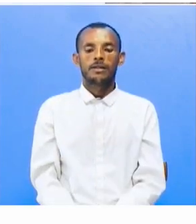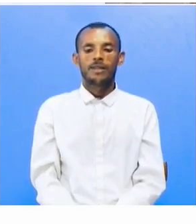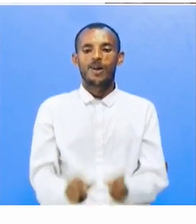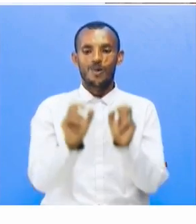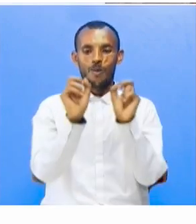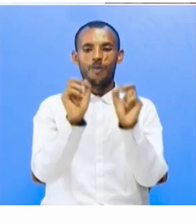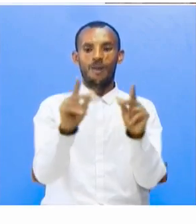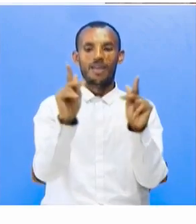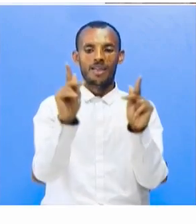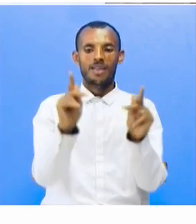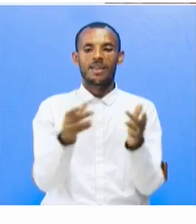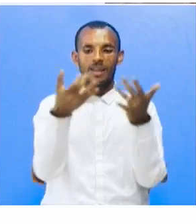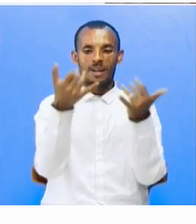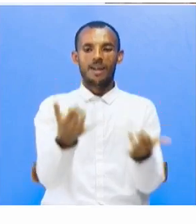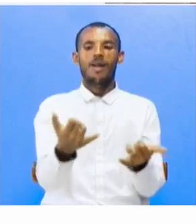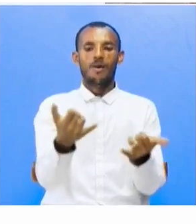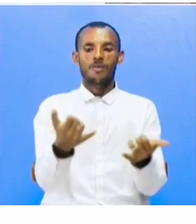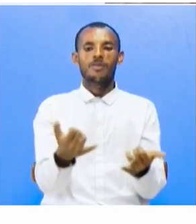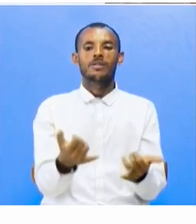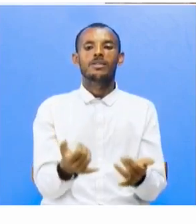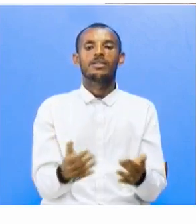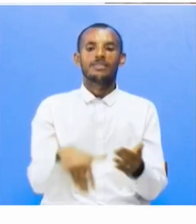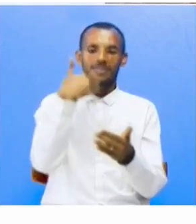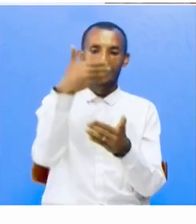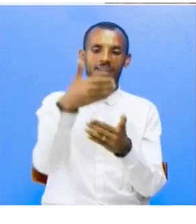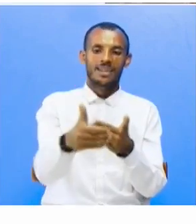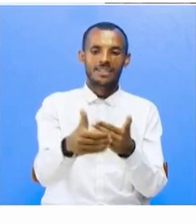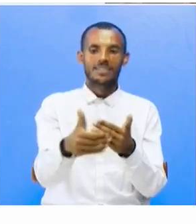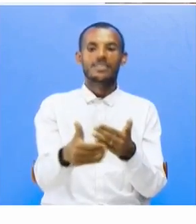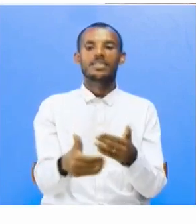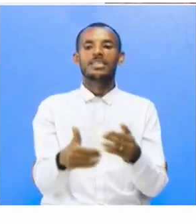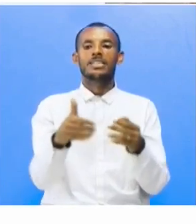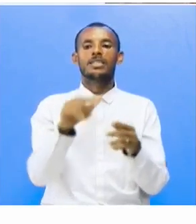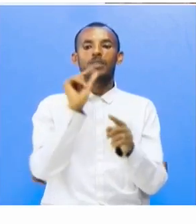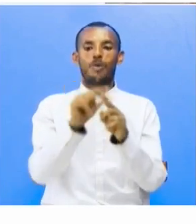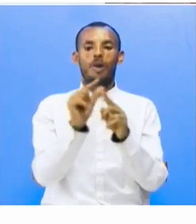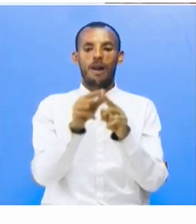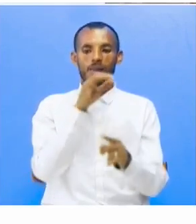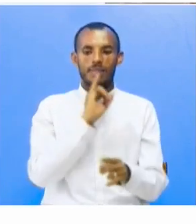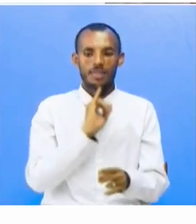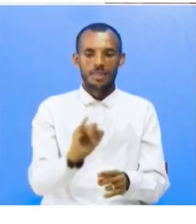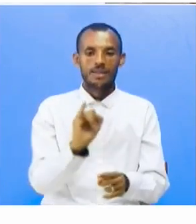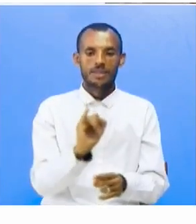Okay. Now, the next terminology is here. It is